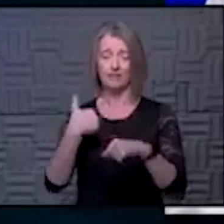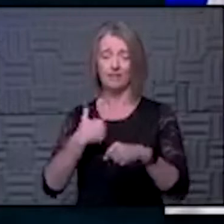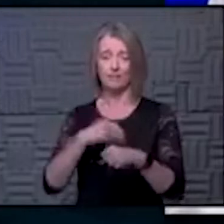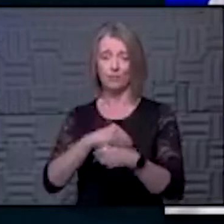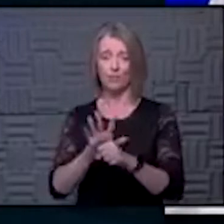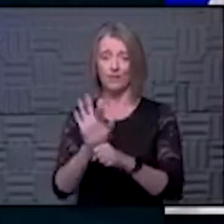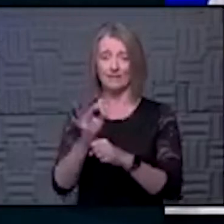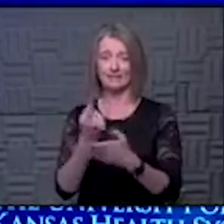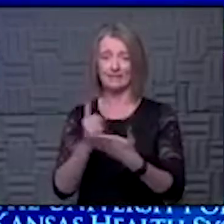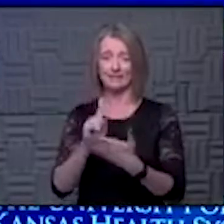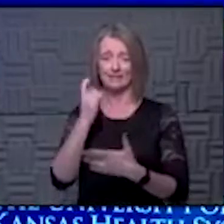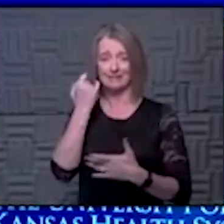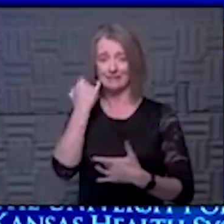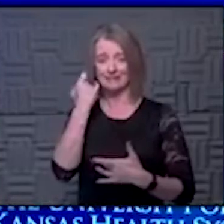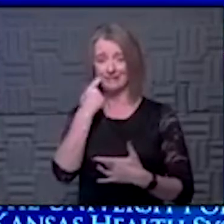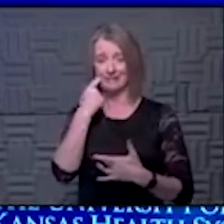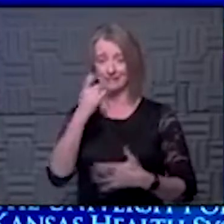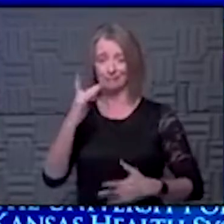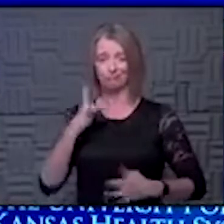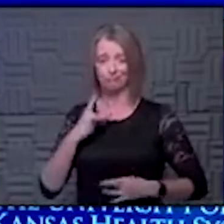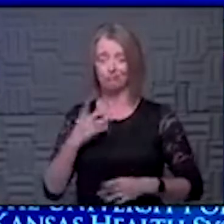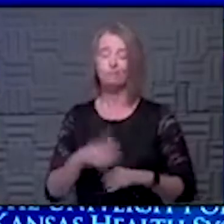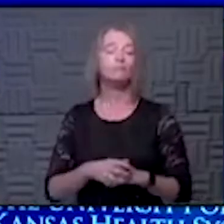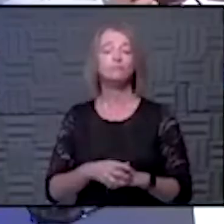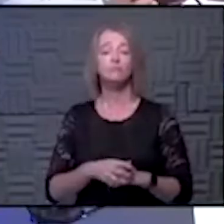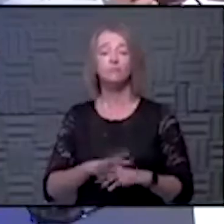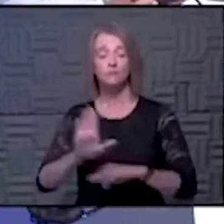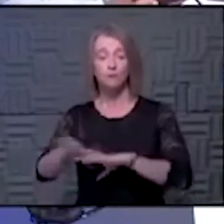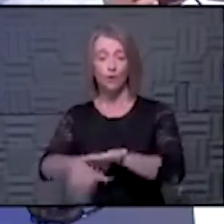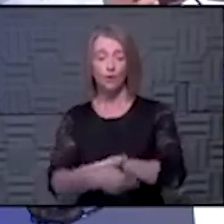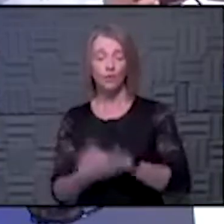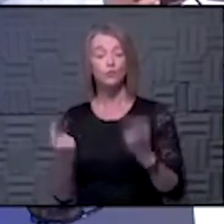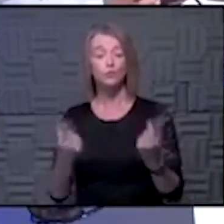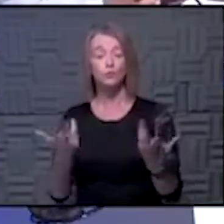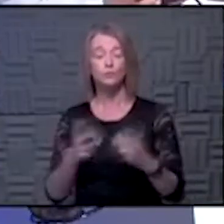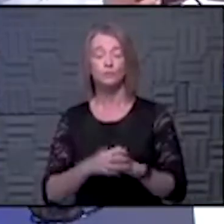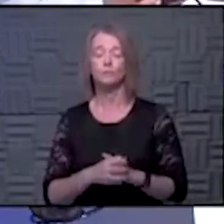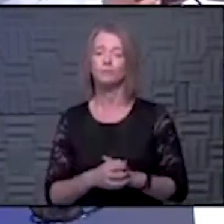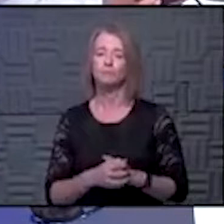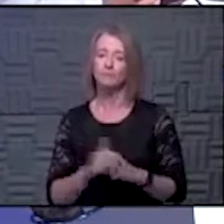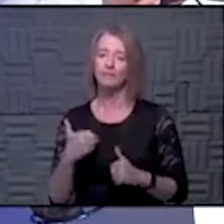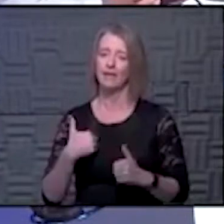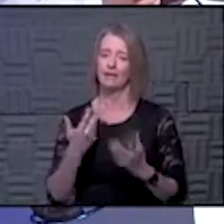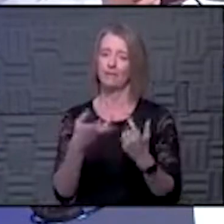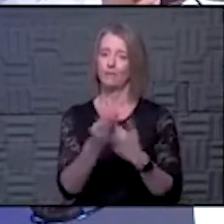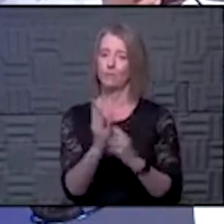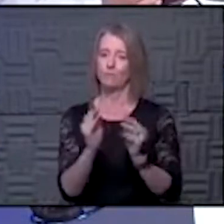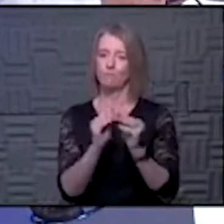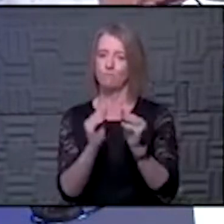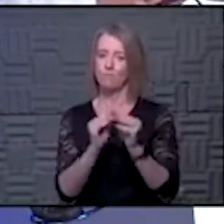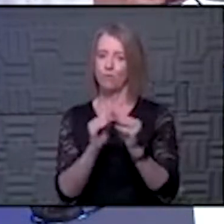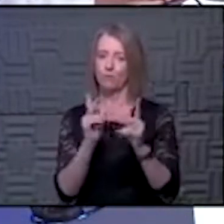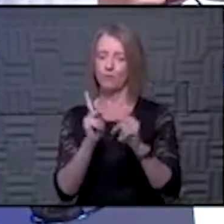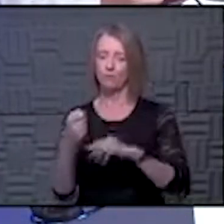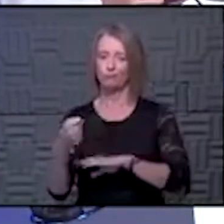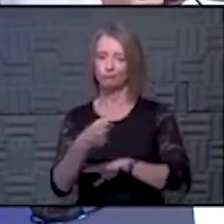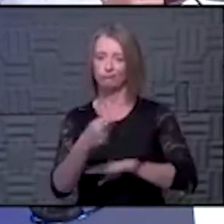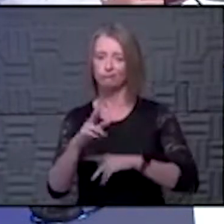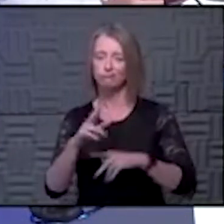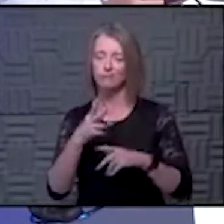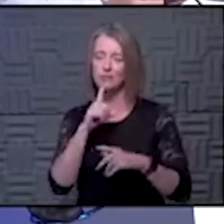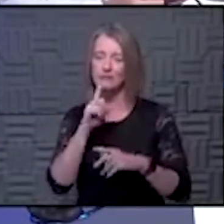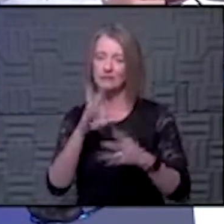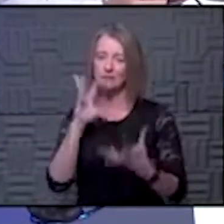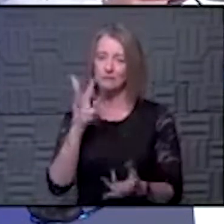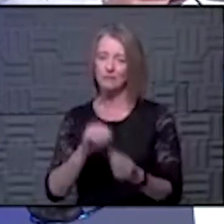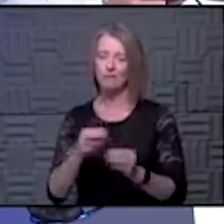there. But first, Dana, how did we do overnight? Yeah, we had a few more admissions, so our total still is pretty